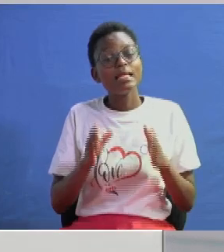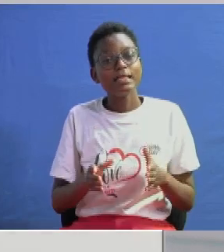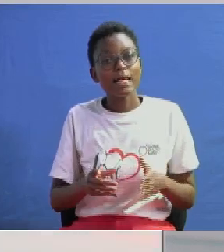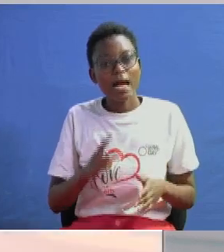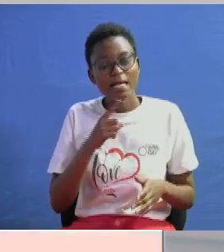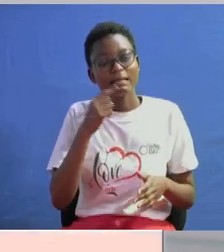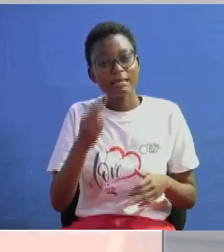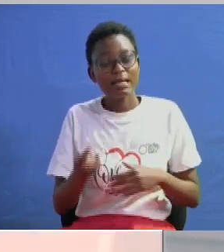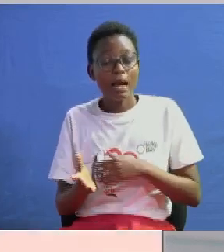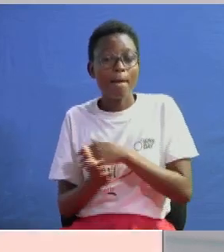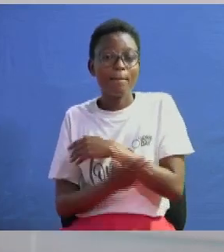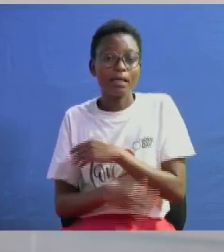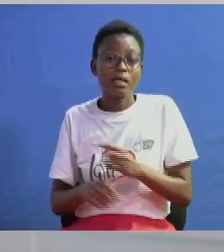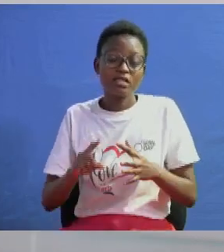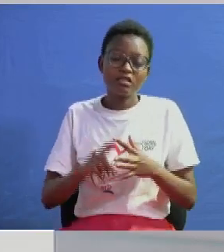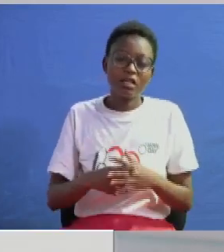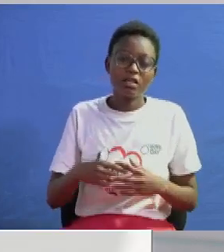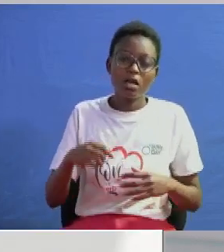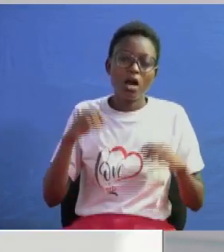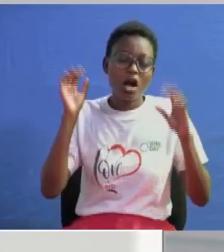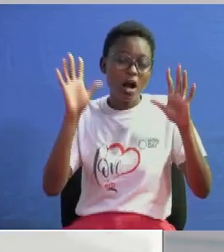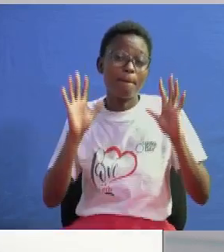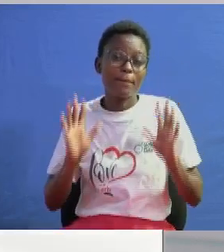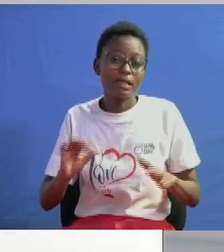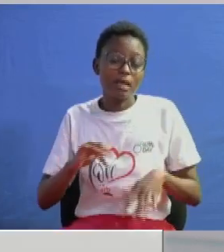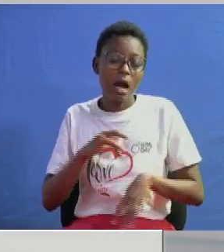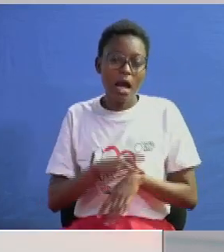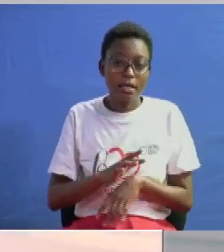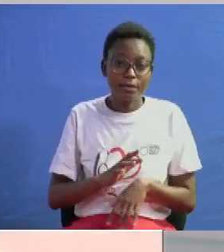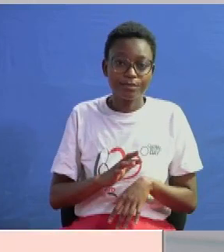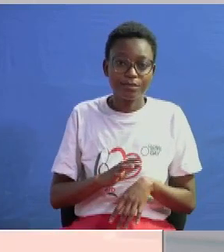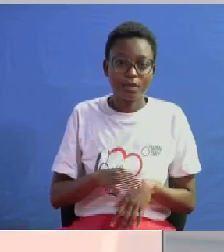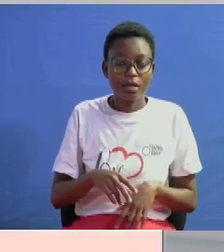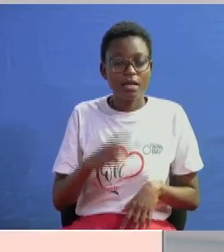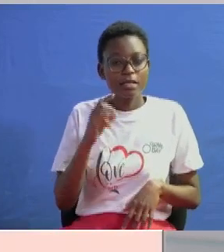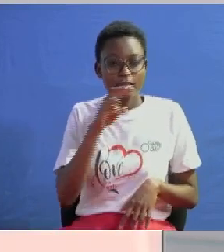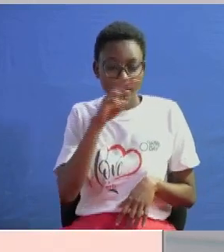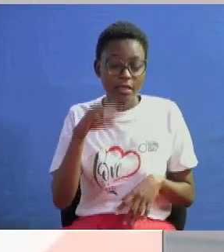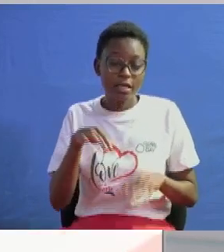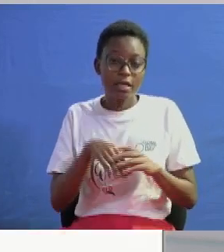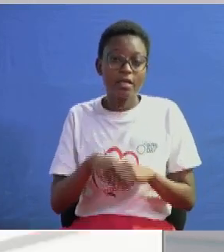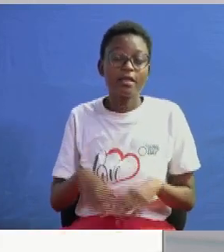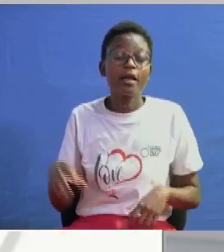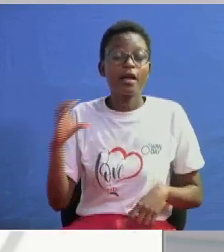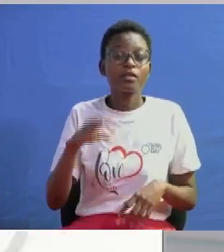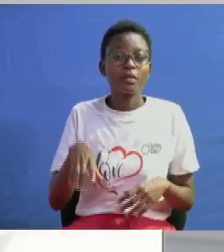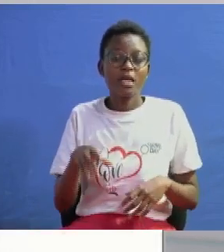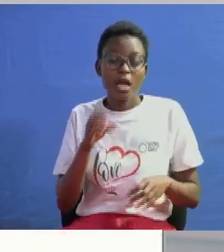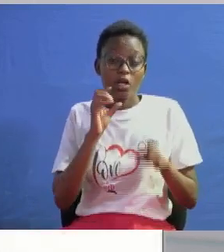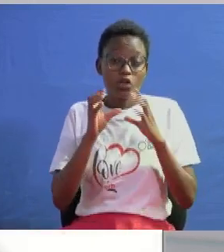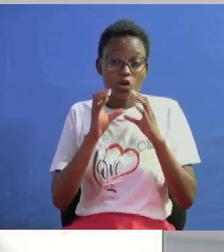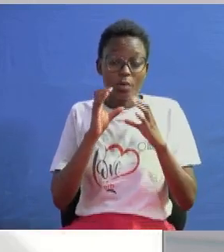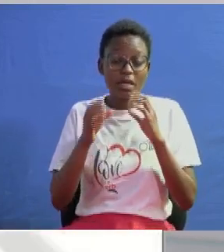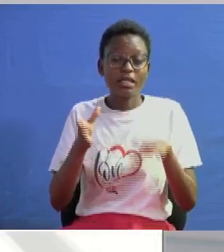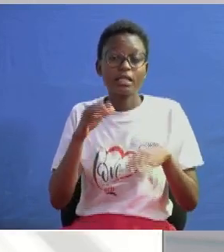early campaigns of 2027 election that has been witnessed in the country. Speaking in Malindi in Kilifi County